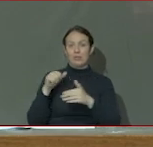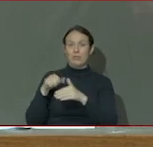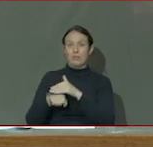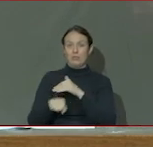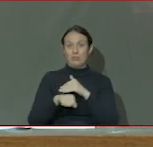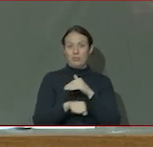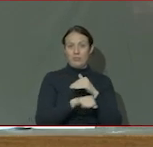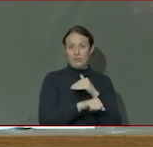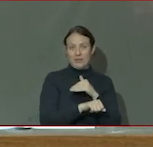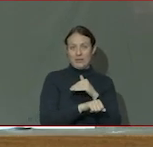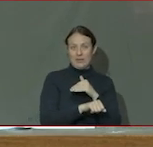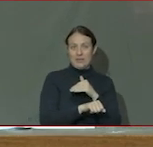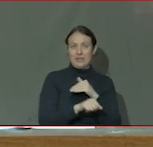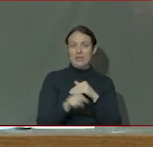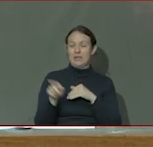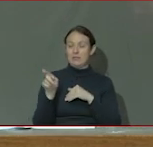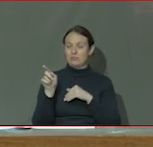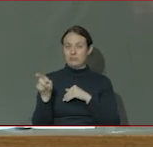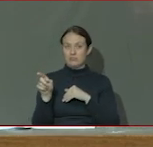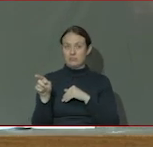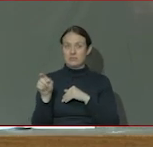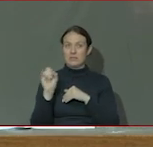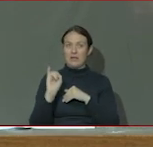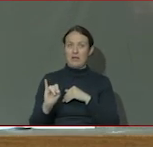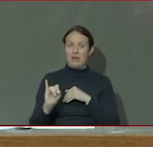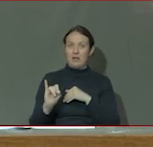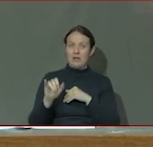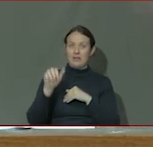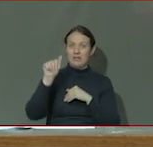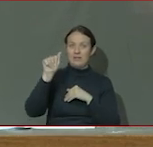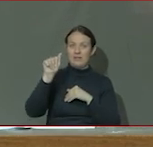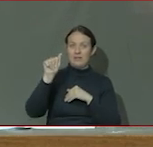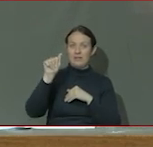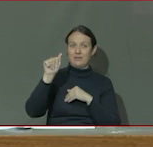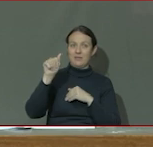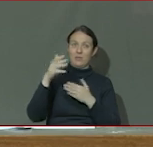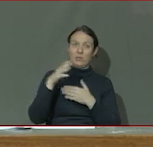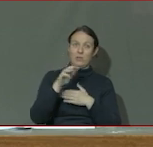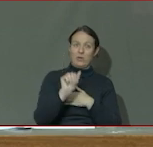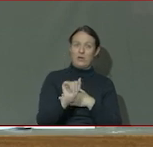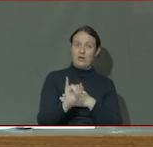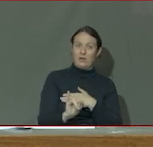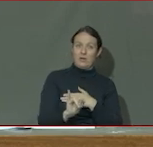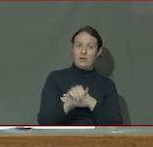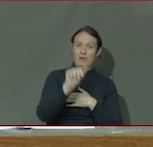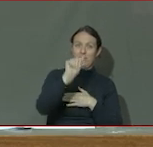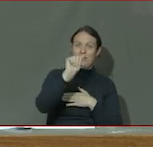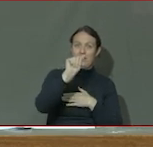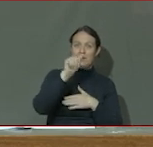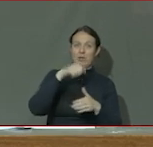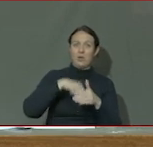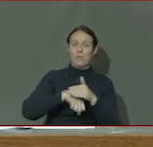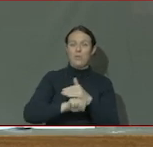could happen? This one will meet up. You can put it in a Punnett square, or you can do it like this, and this child will be born with blood type